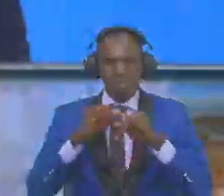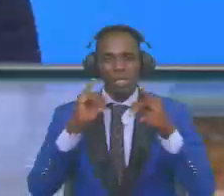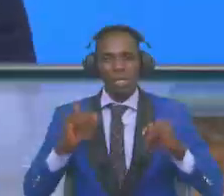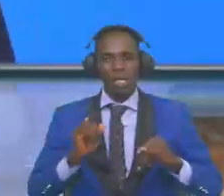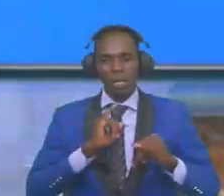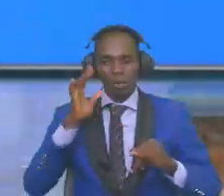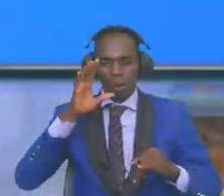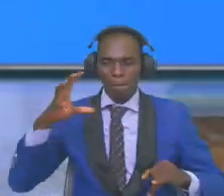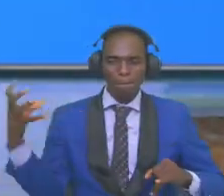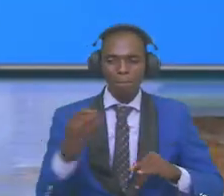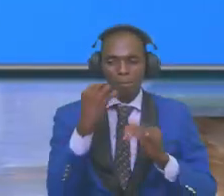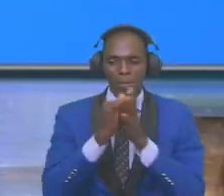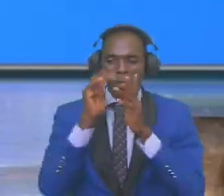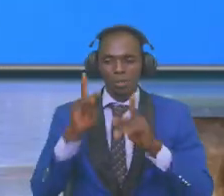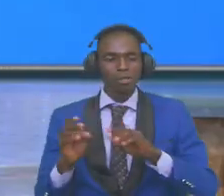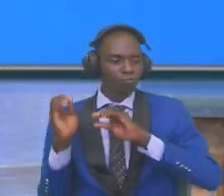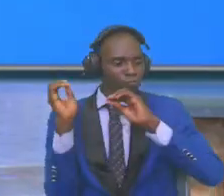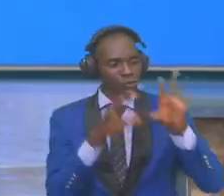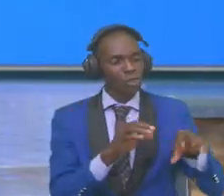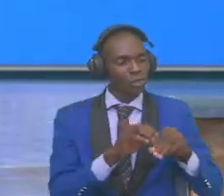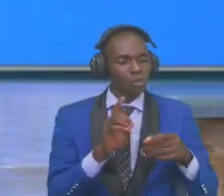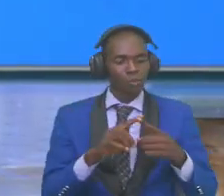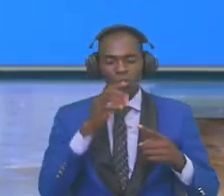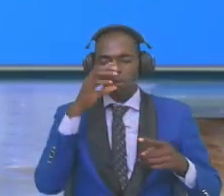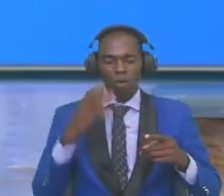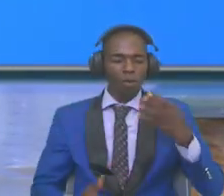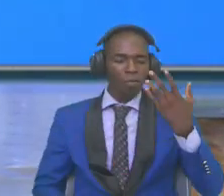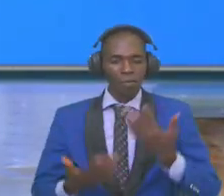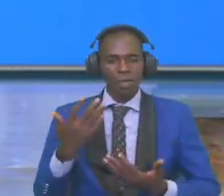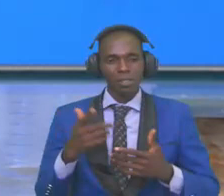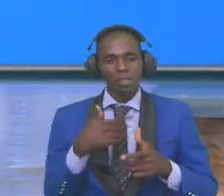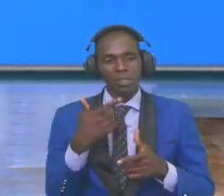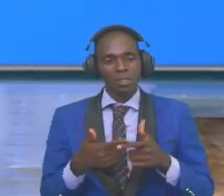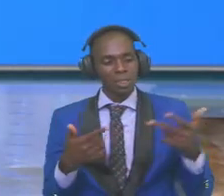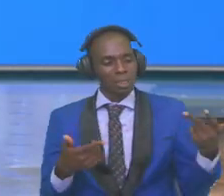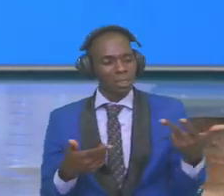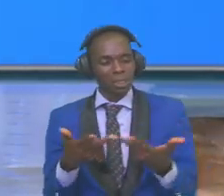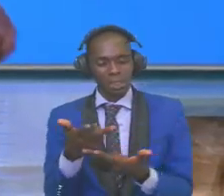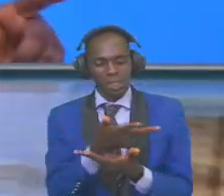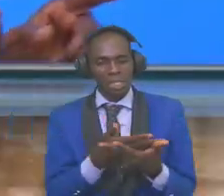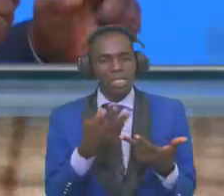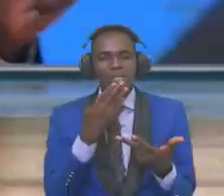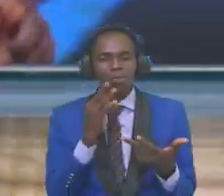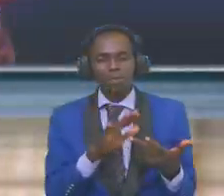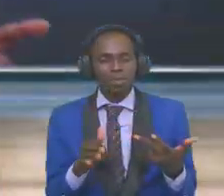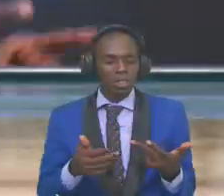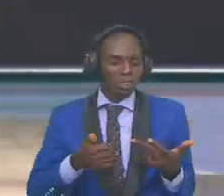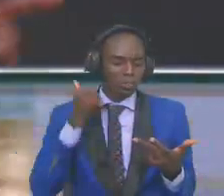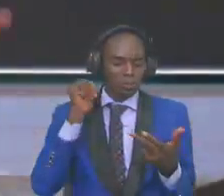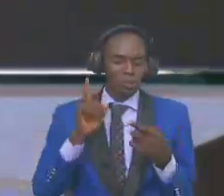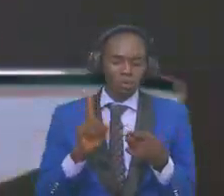fire. And then Shadrach, Meshach, and Abednego will not bow. That